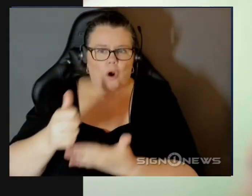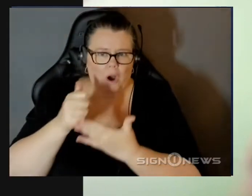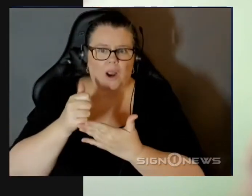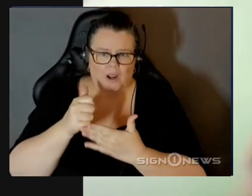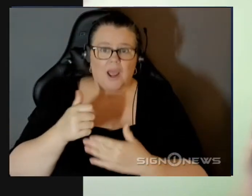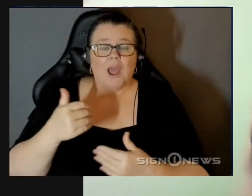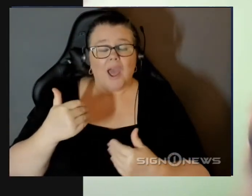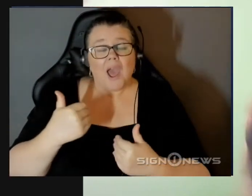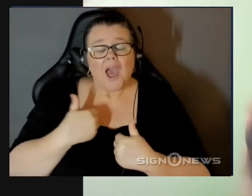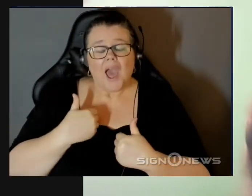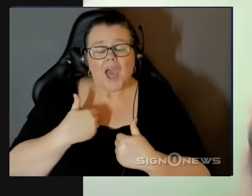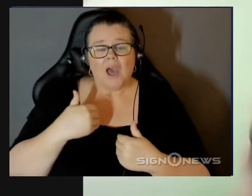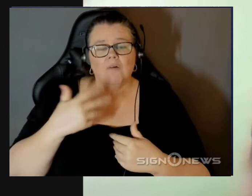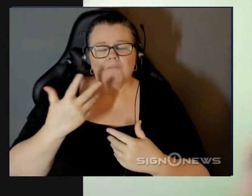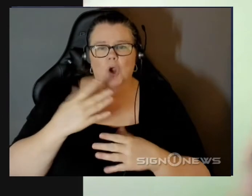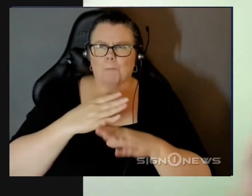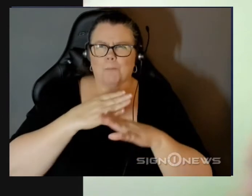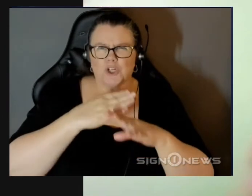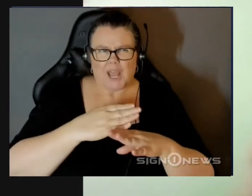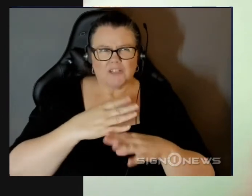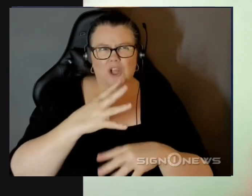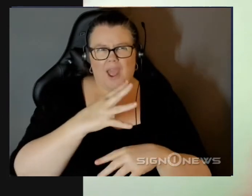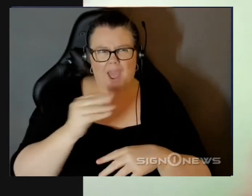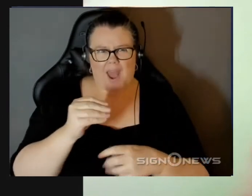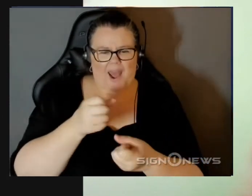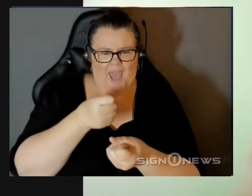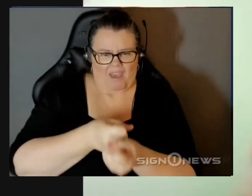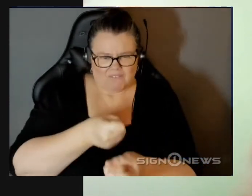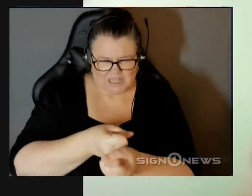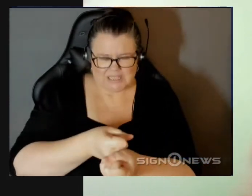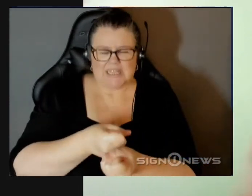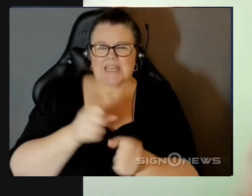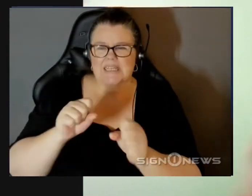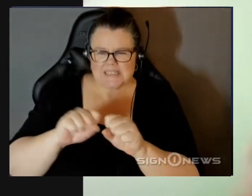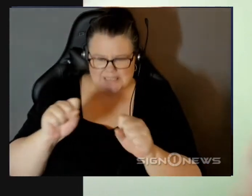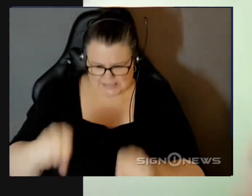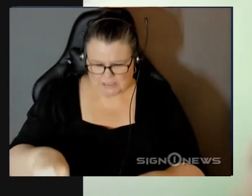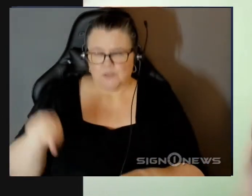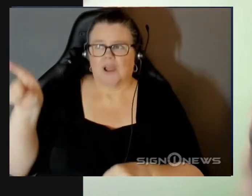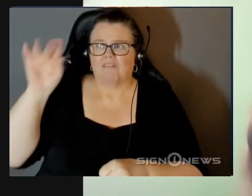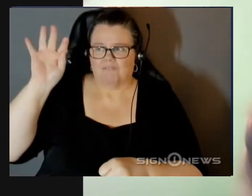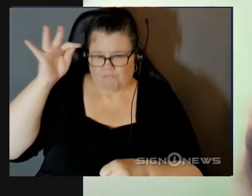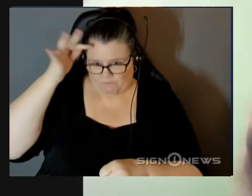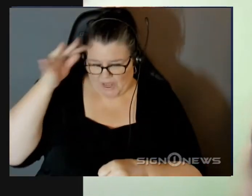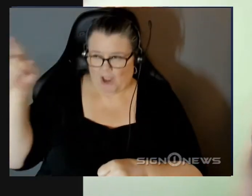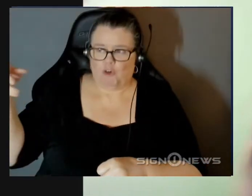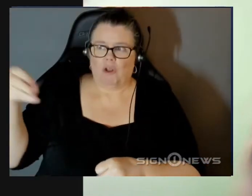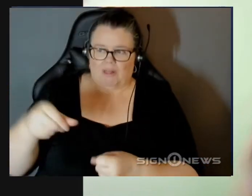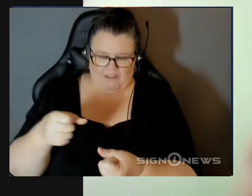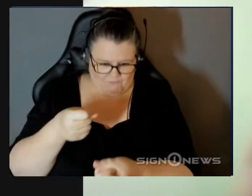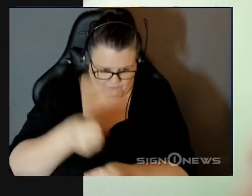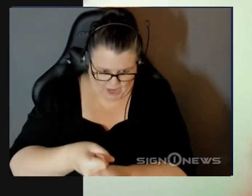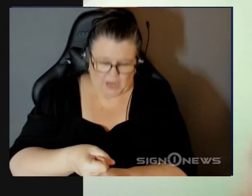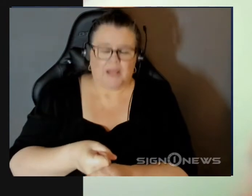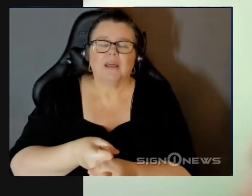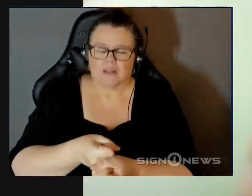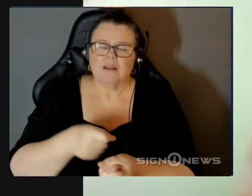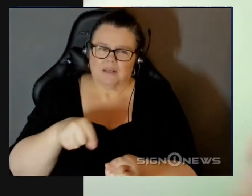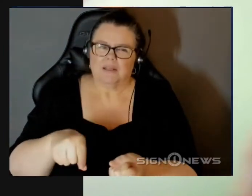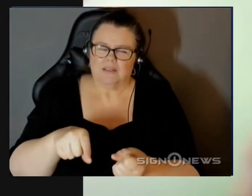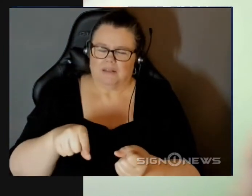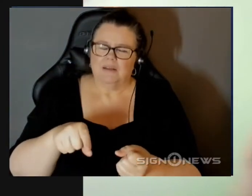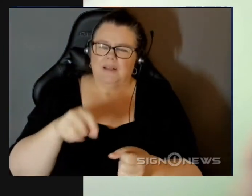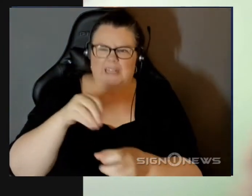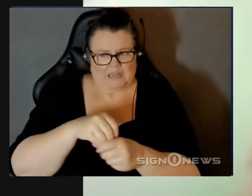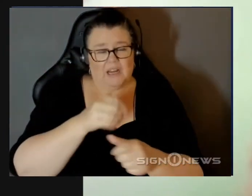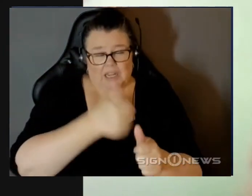protection and advocacy system, which is a federally funded organization in every that's available. Not all of them do this type of contestation work.